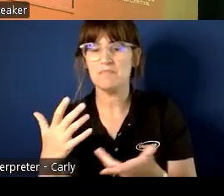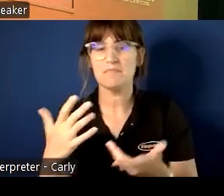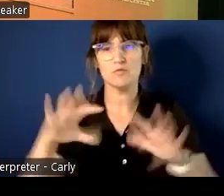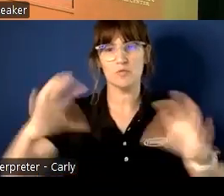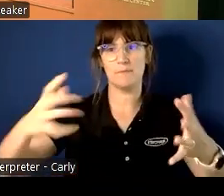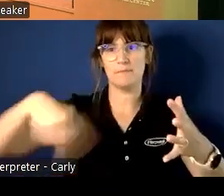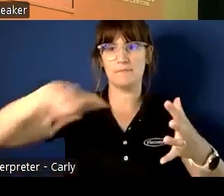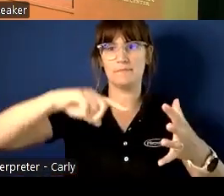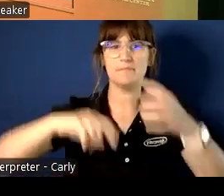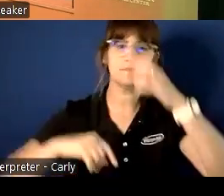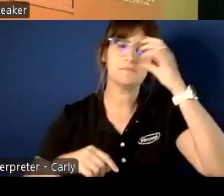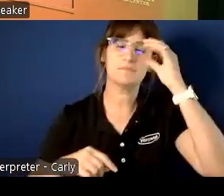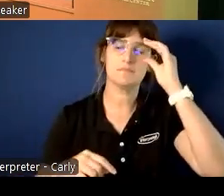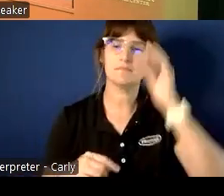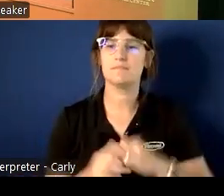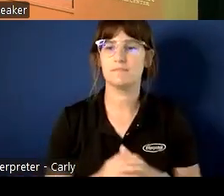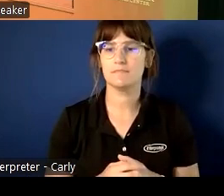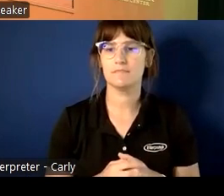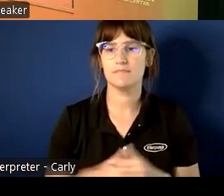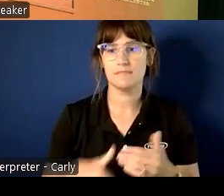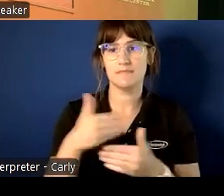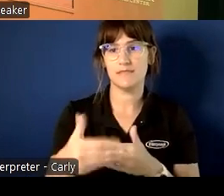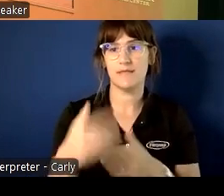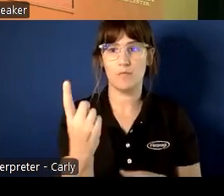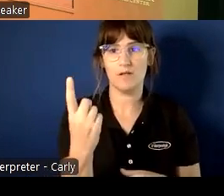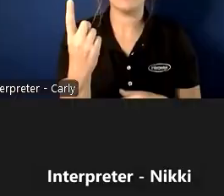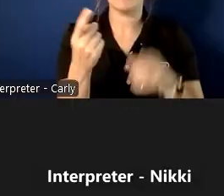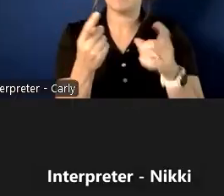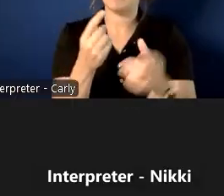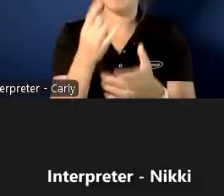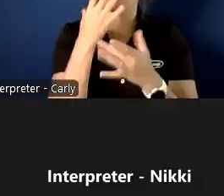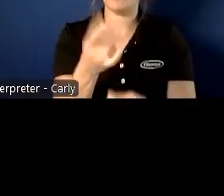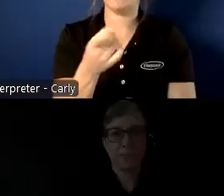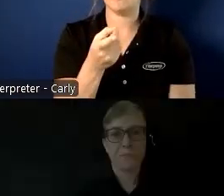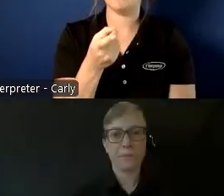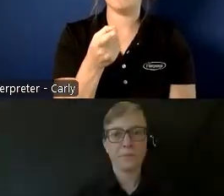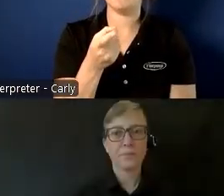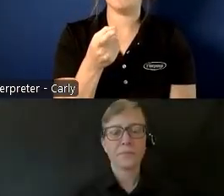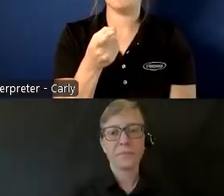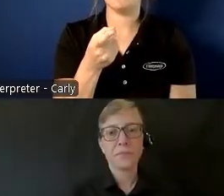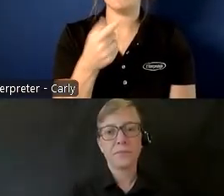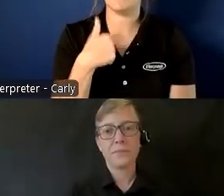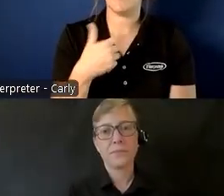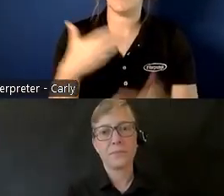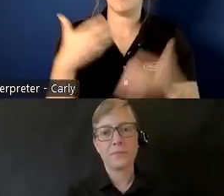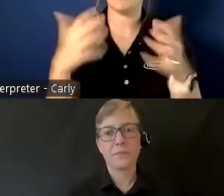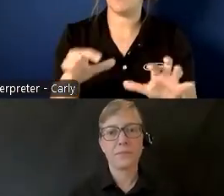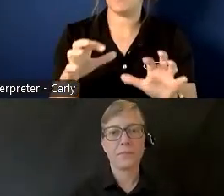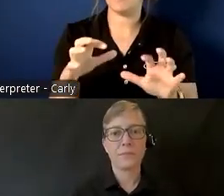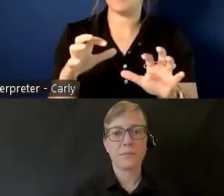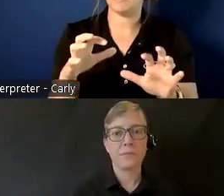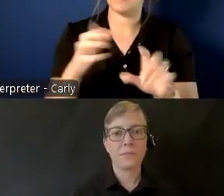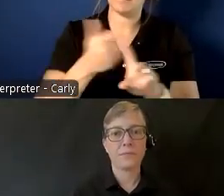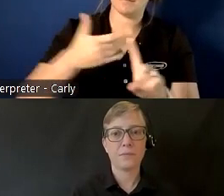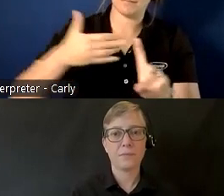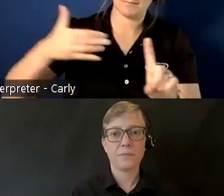So this is kind of step one. So this is really interesting. Again, I don't want to make too much out of this, but